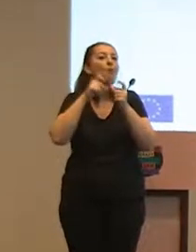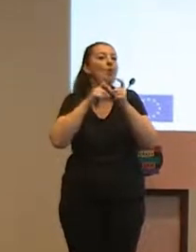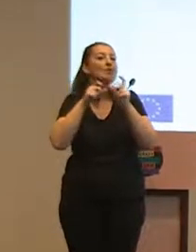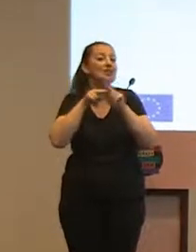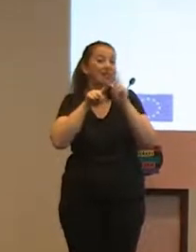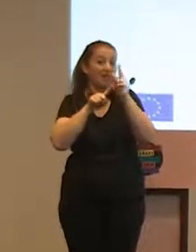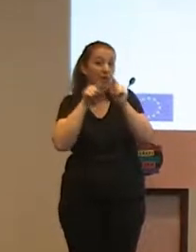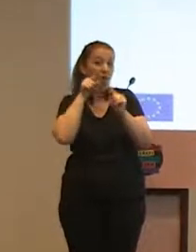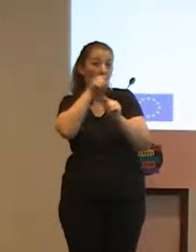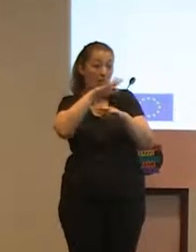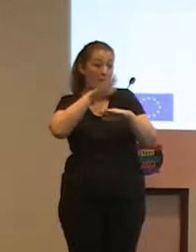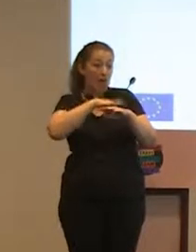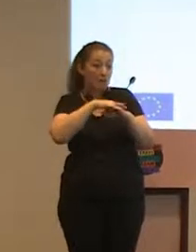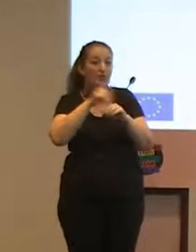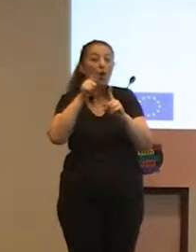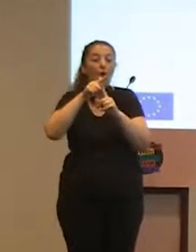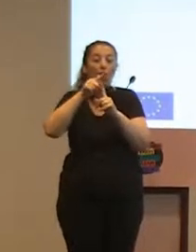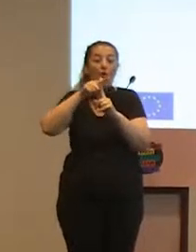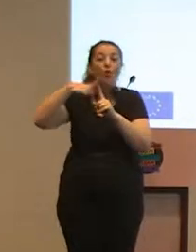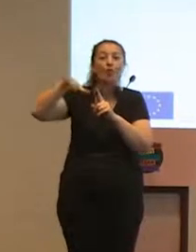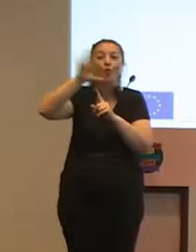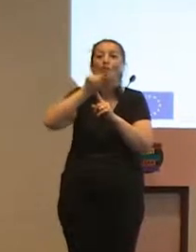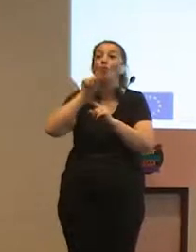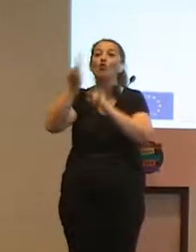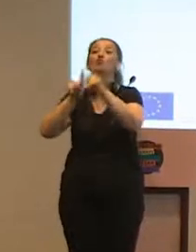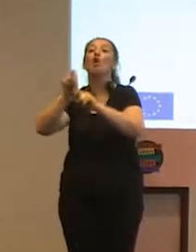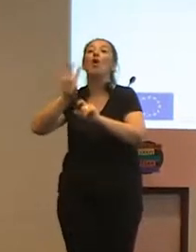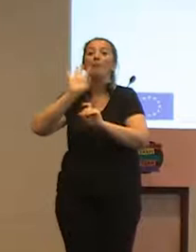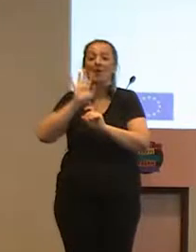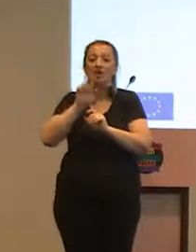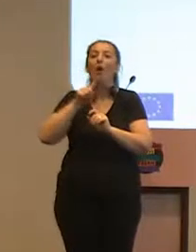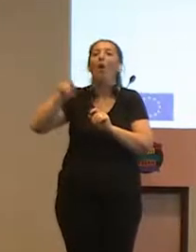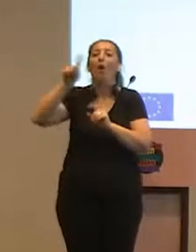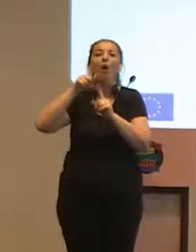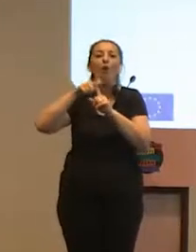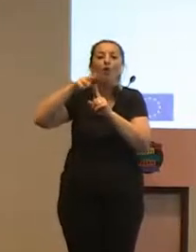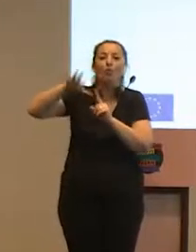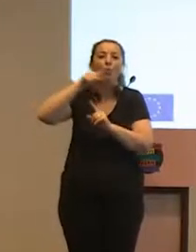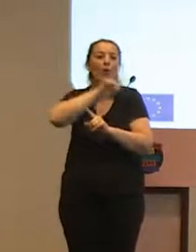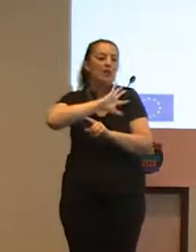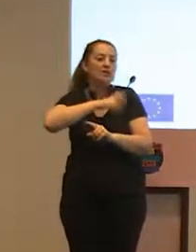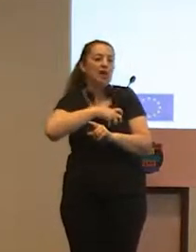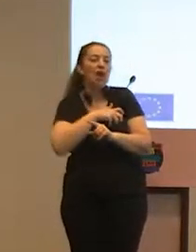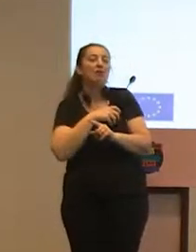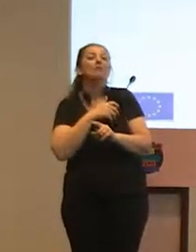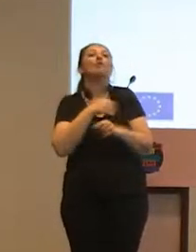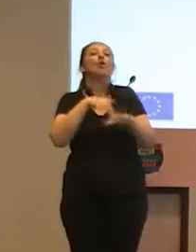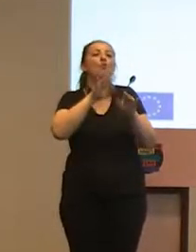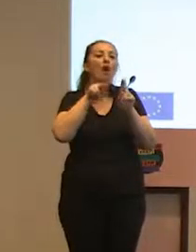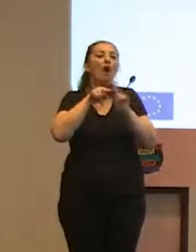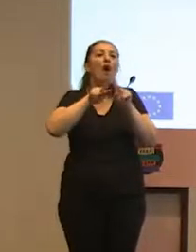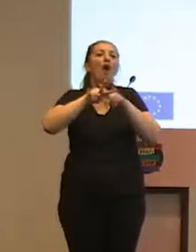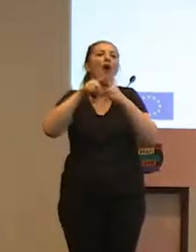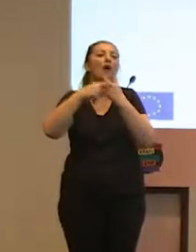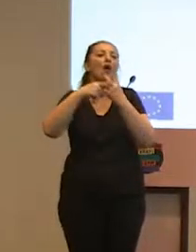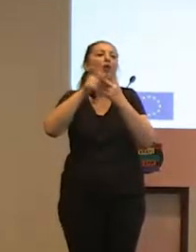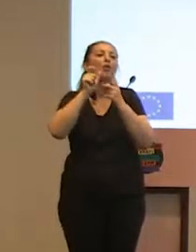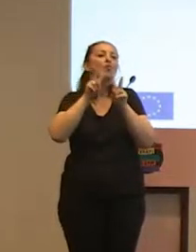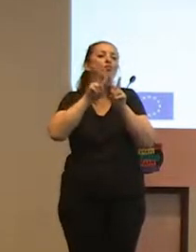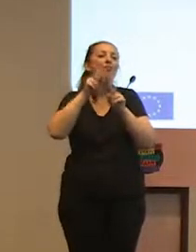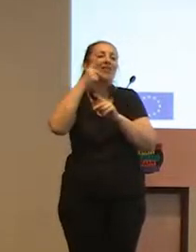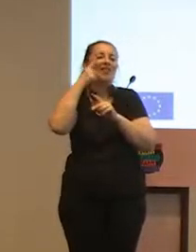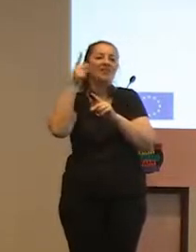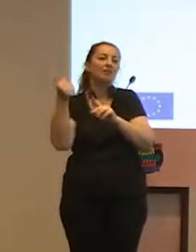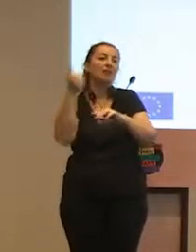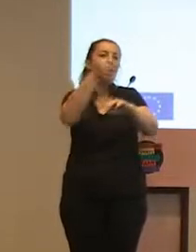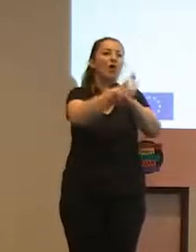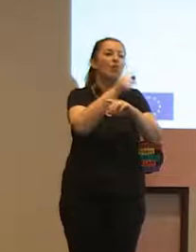without informing the public so if you don't include the people then people will not have ownership on